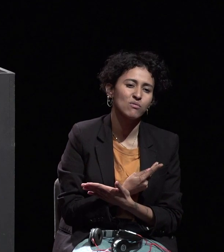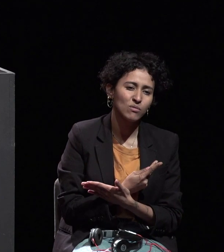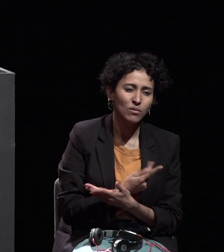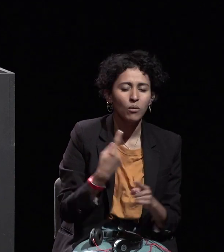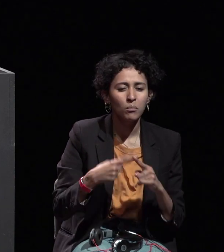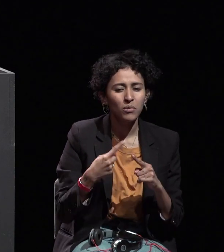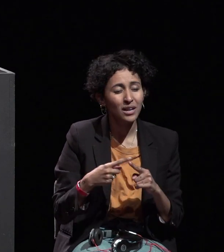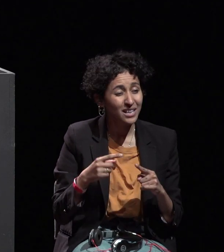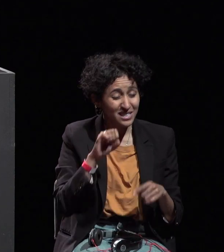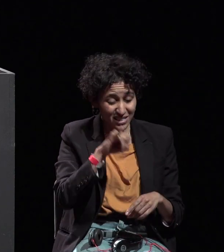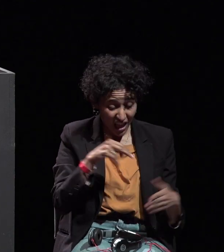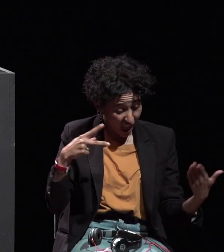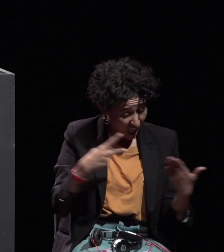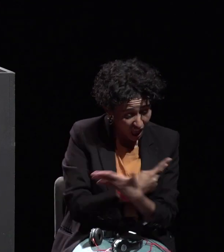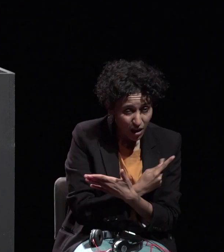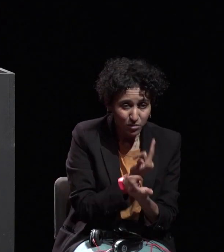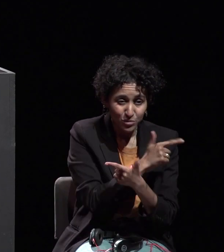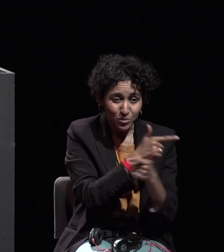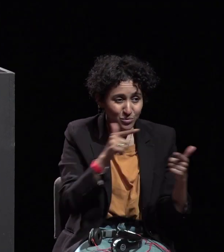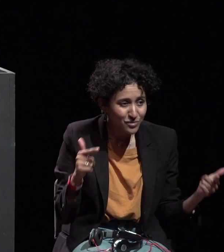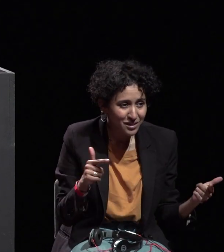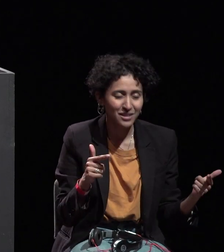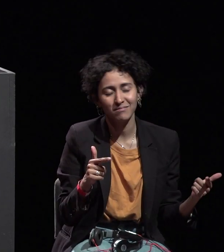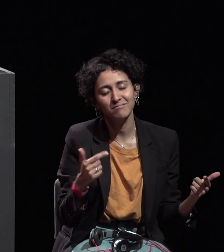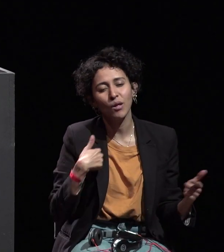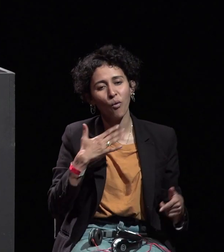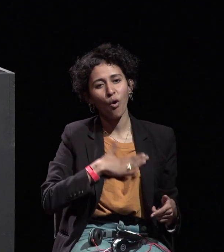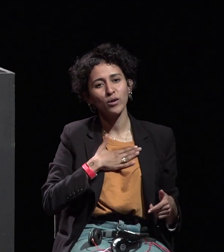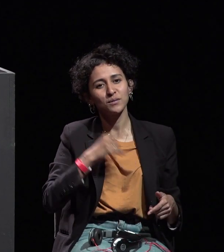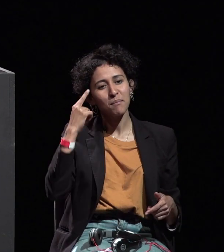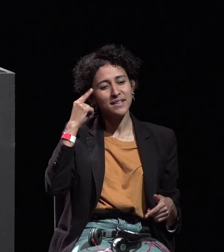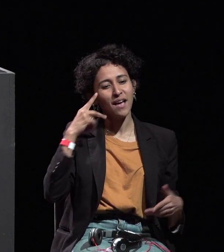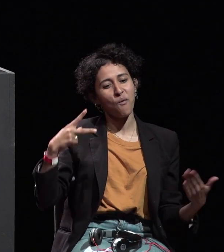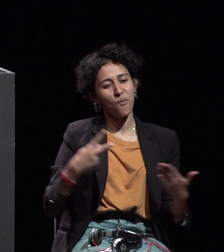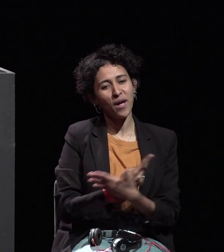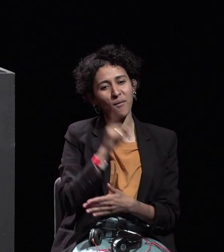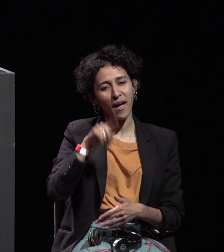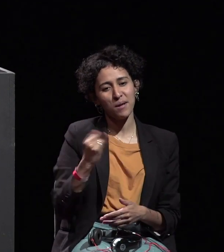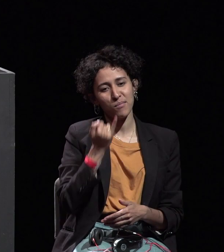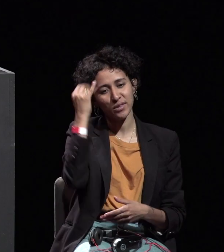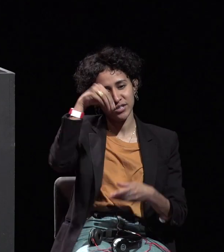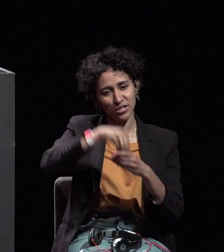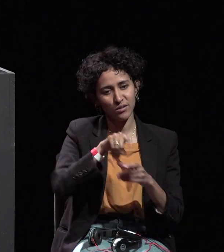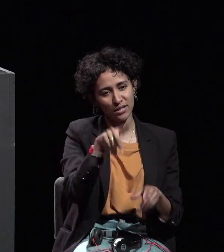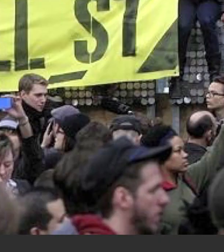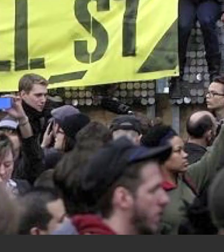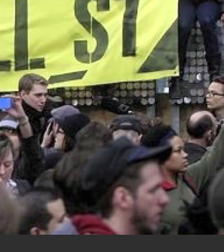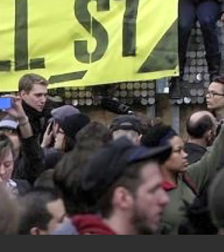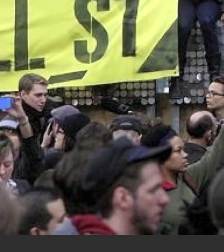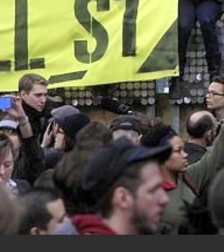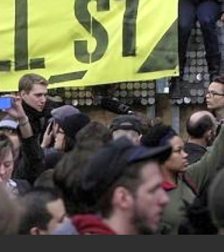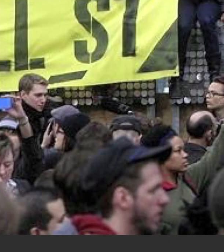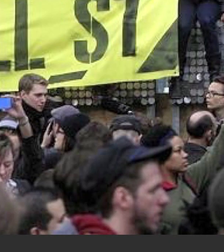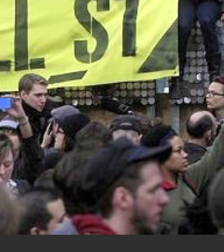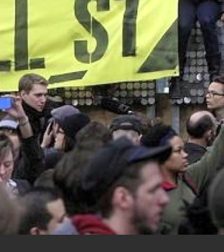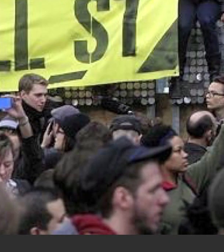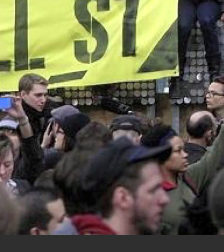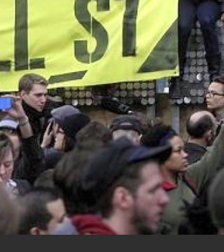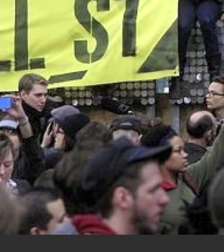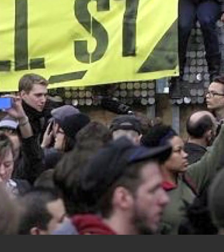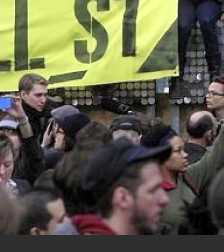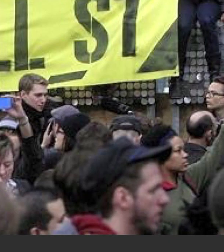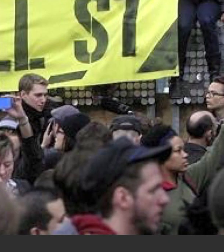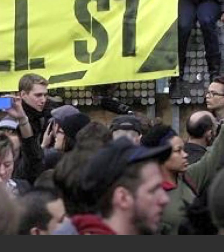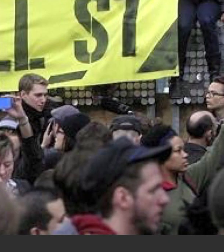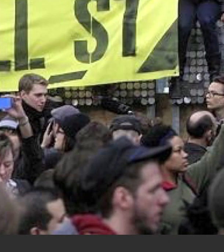growth, so I kind of really love thinking of failure in this narrative. So first, I turn to the failures of